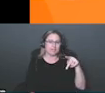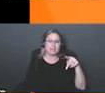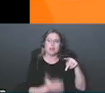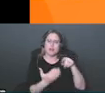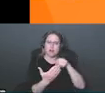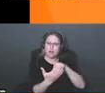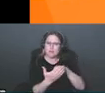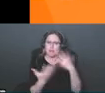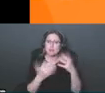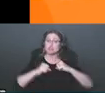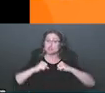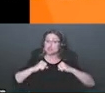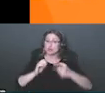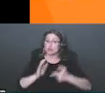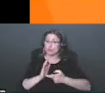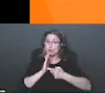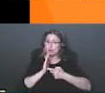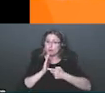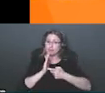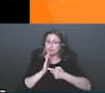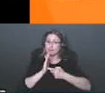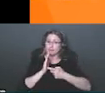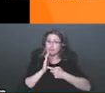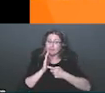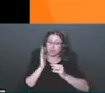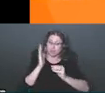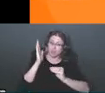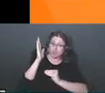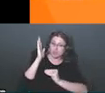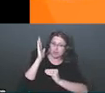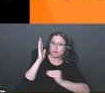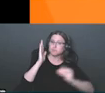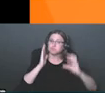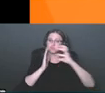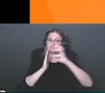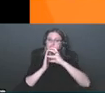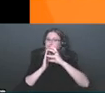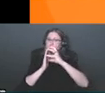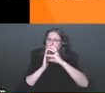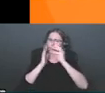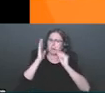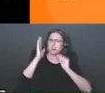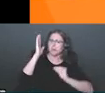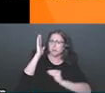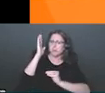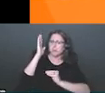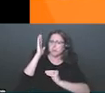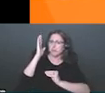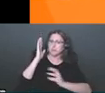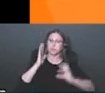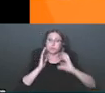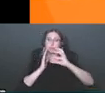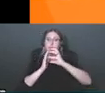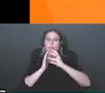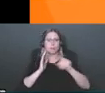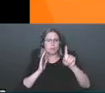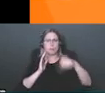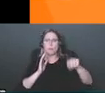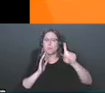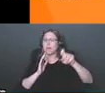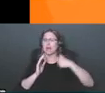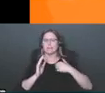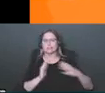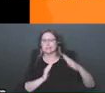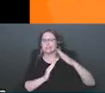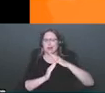security requirement that's not in the main body that says you must have top secret government security